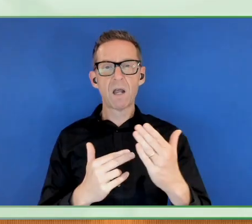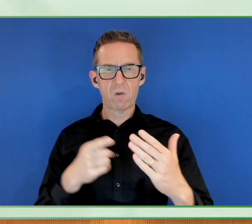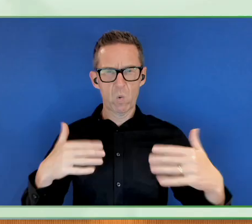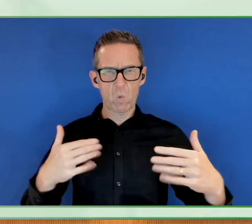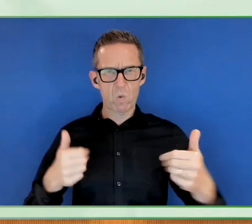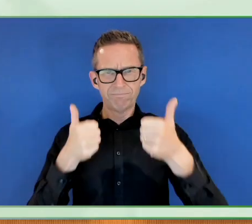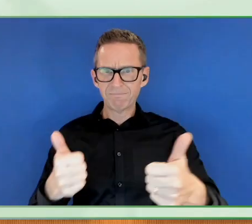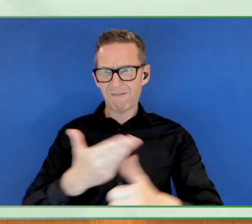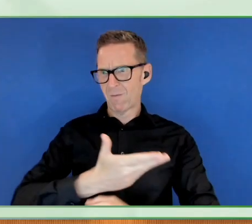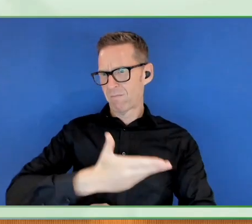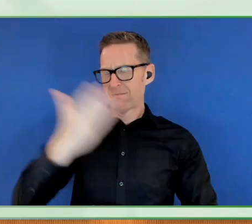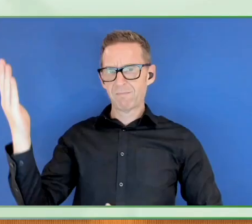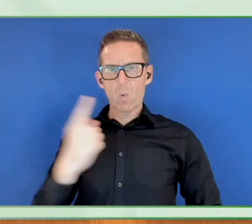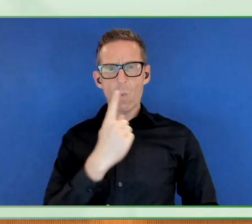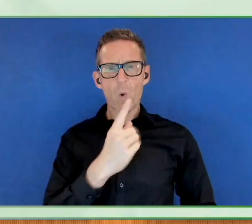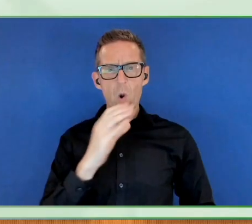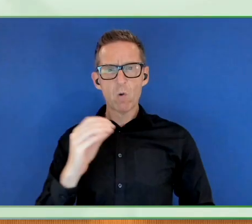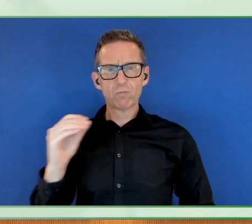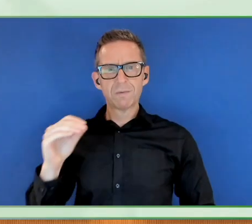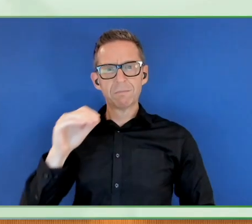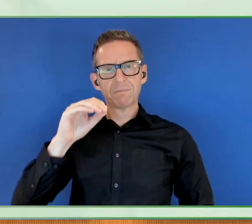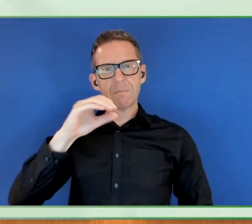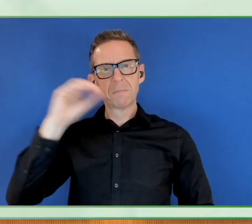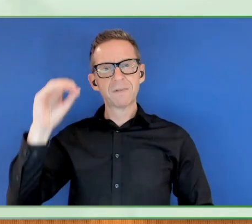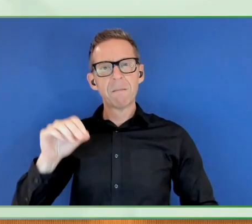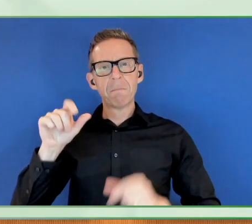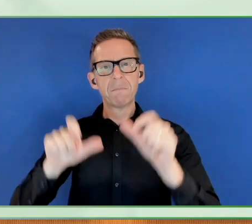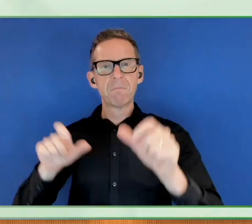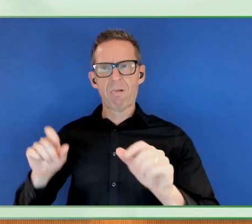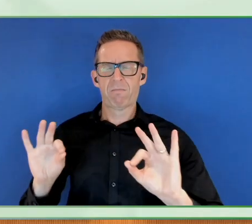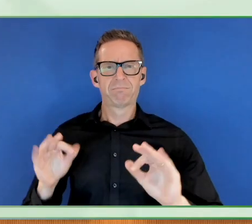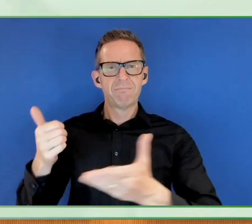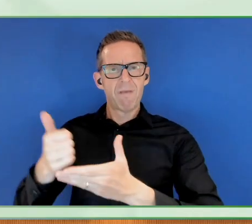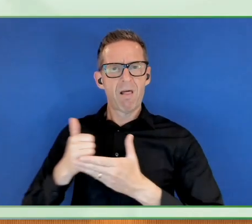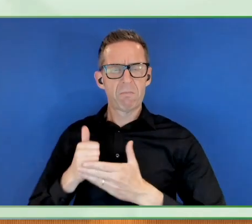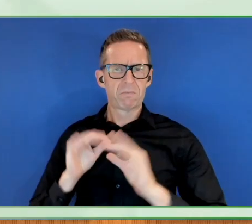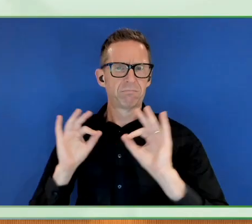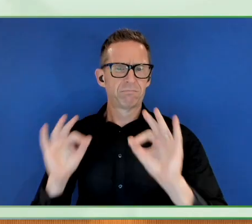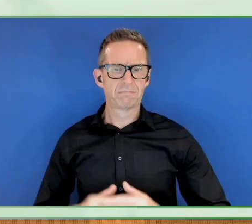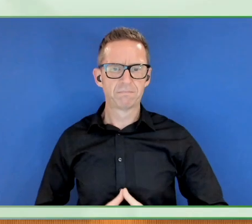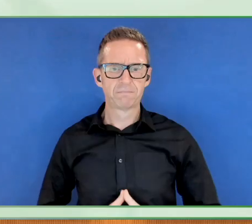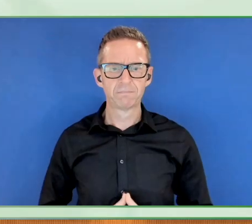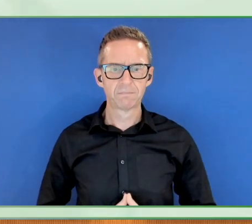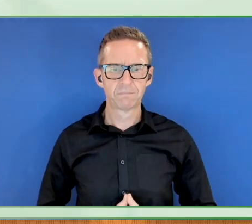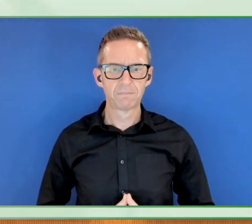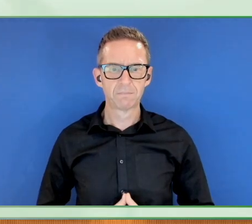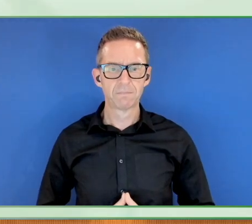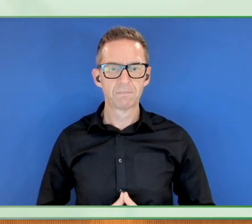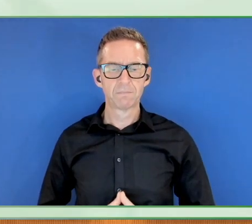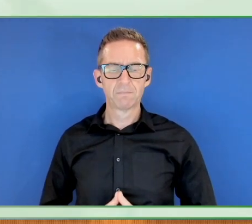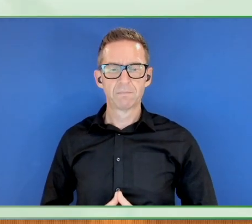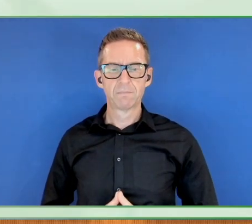all. So that's a good slogan. Yourself? Yeah.